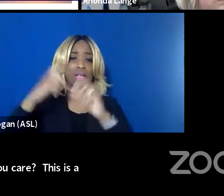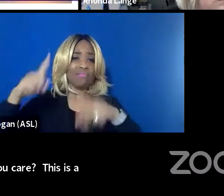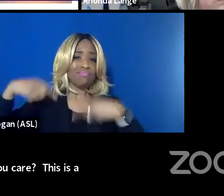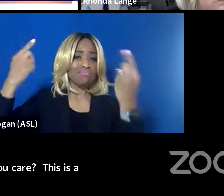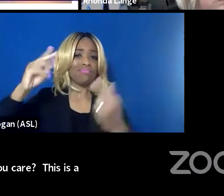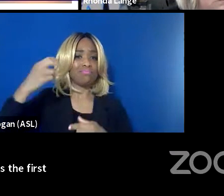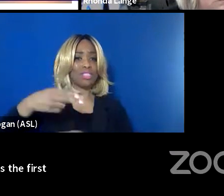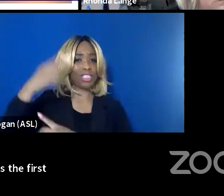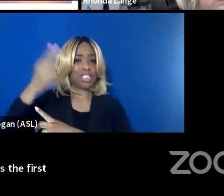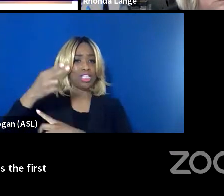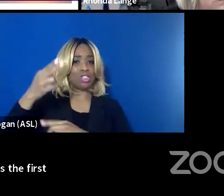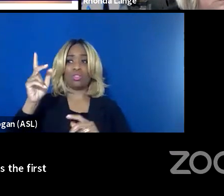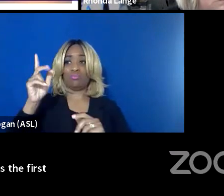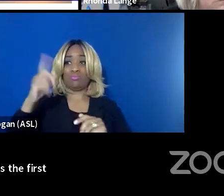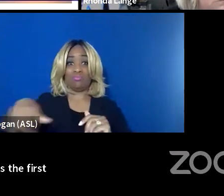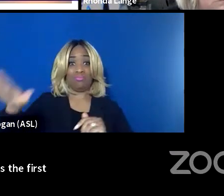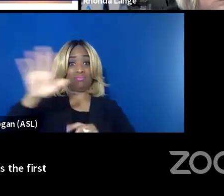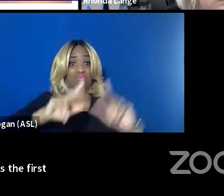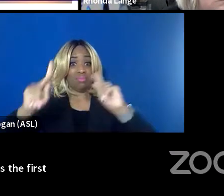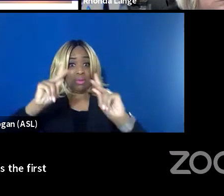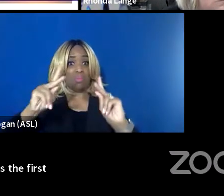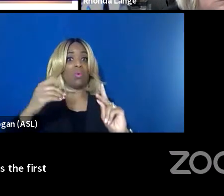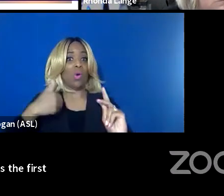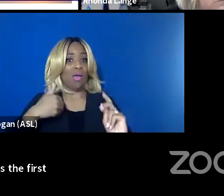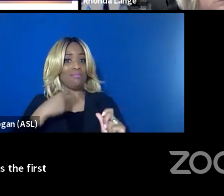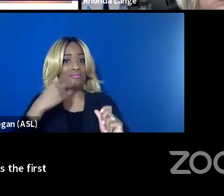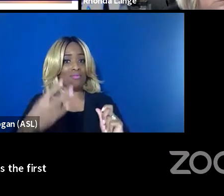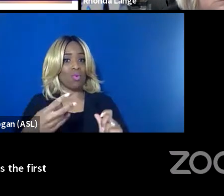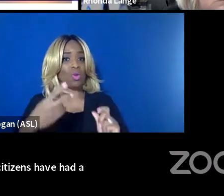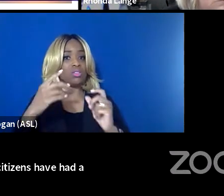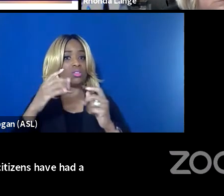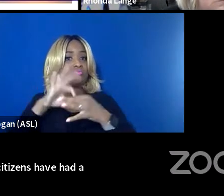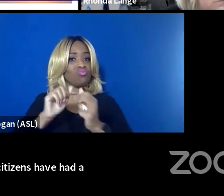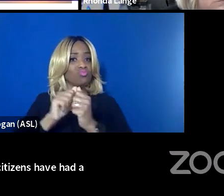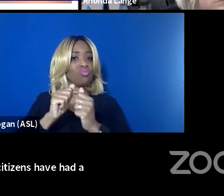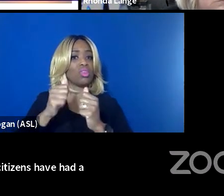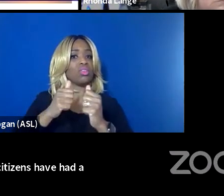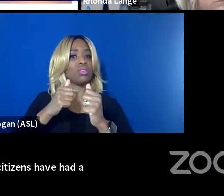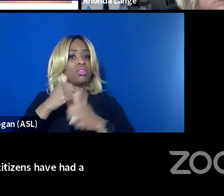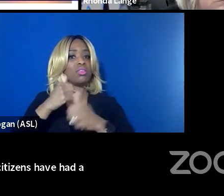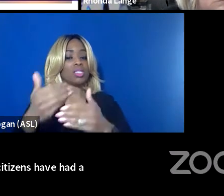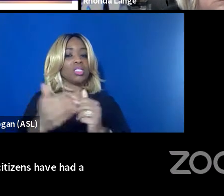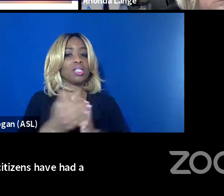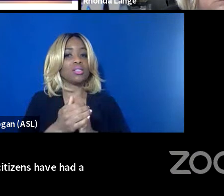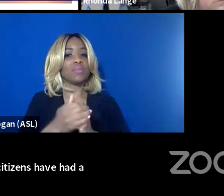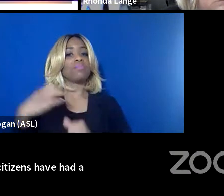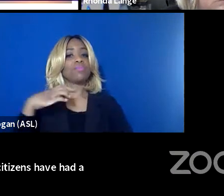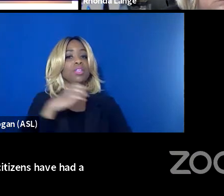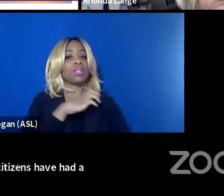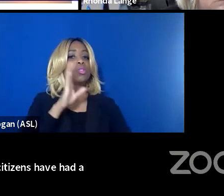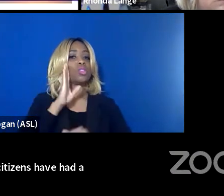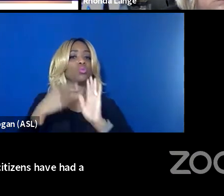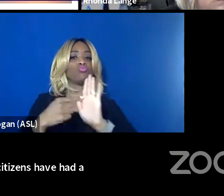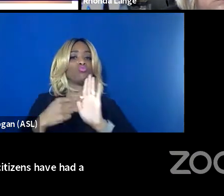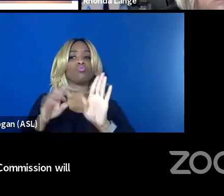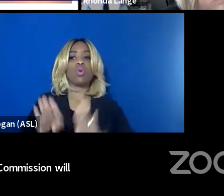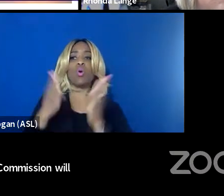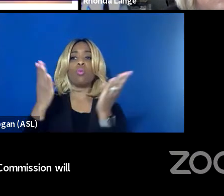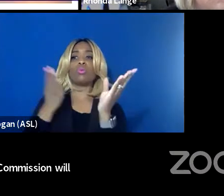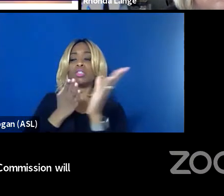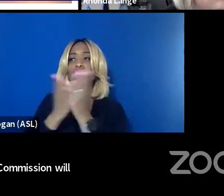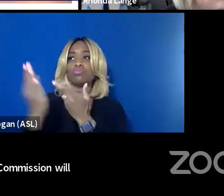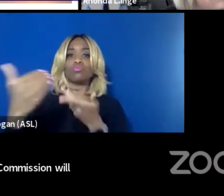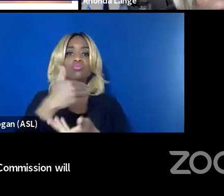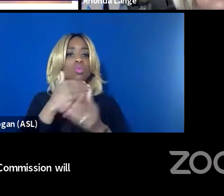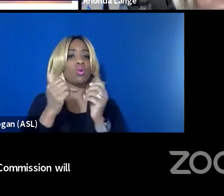where citizens have had a voice in redistricting. This commission will model openness and transparency with